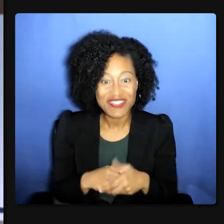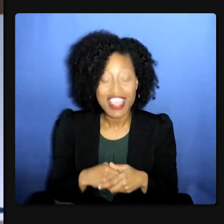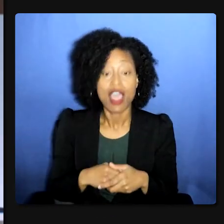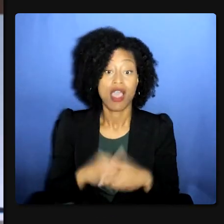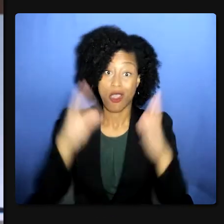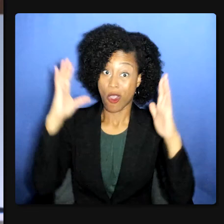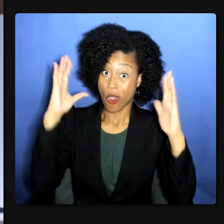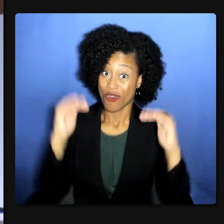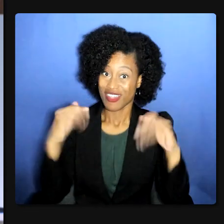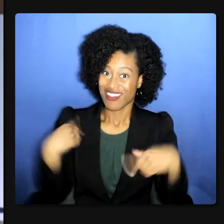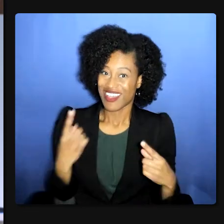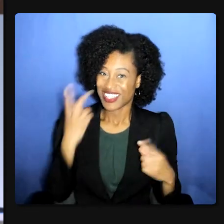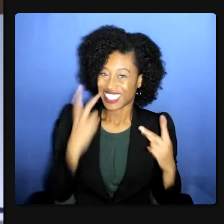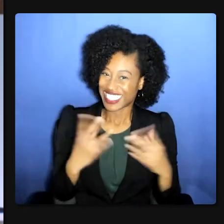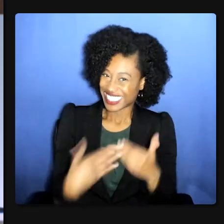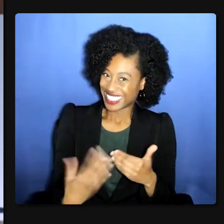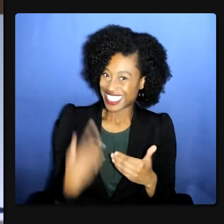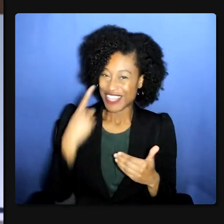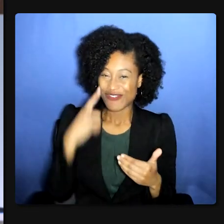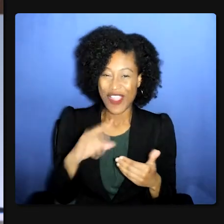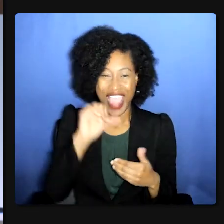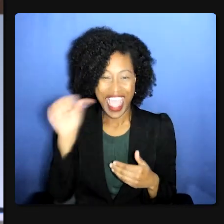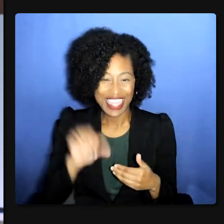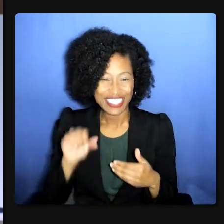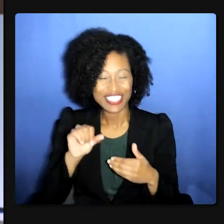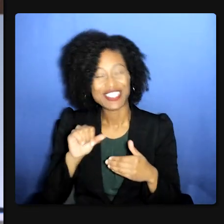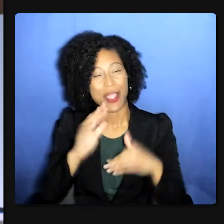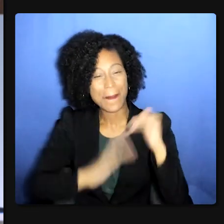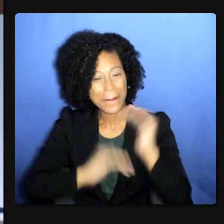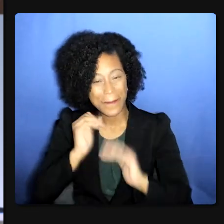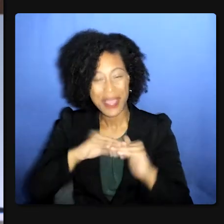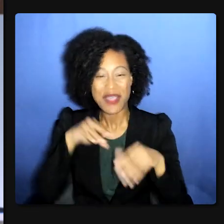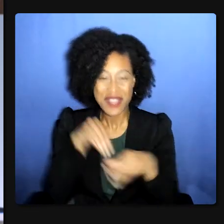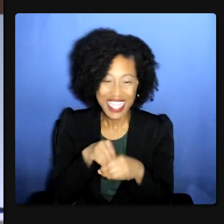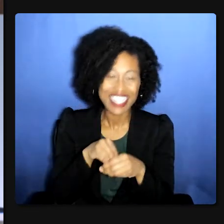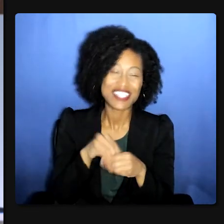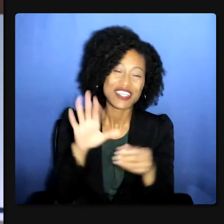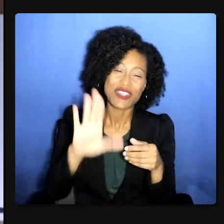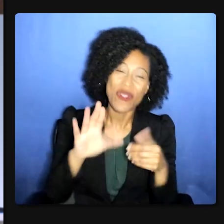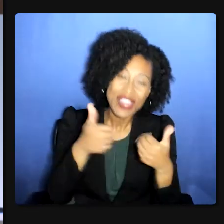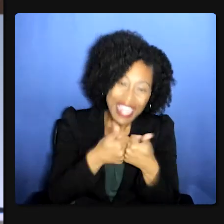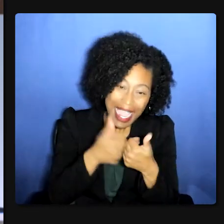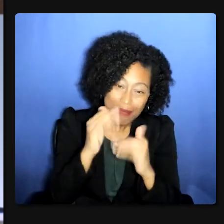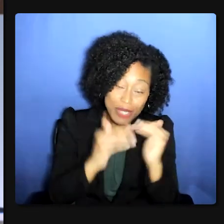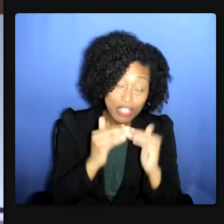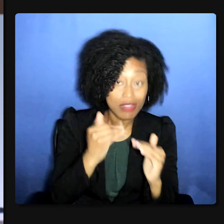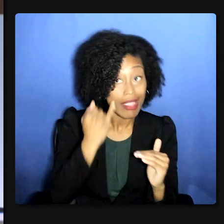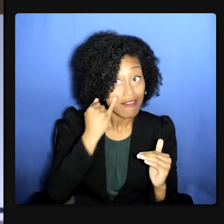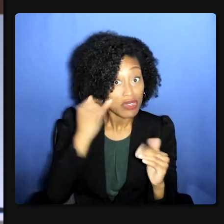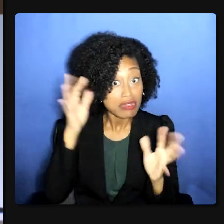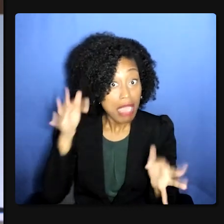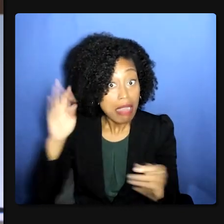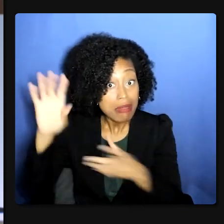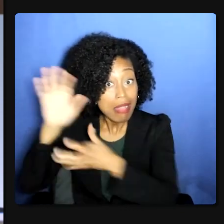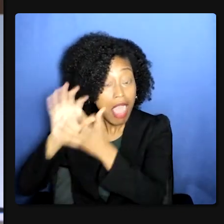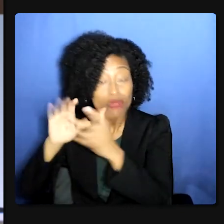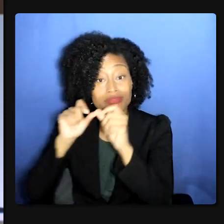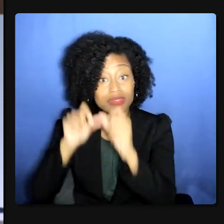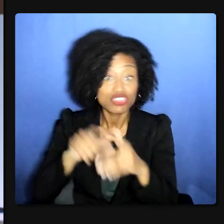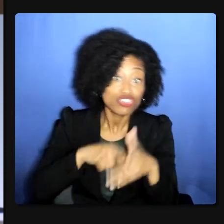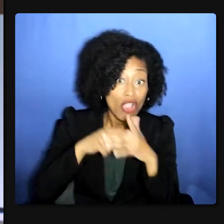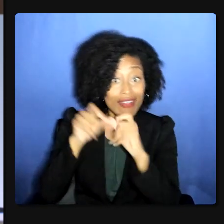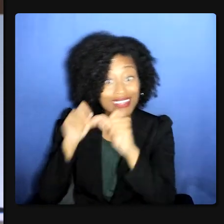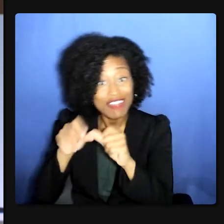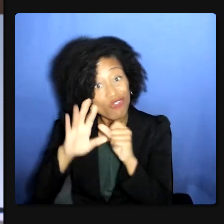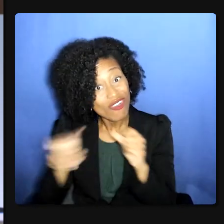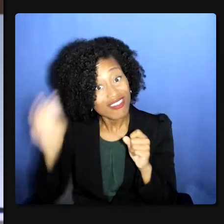you've seen how easy it is to use Azure building blocks for your game production in the cloud, and how you can start or continue your cloud journey with